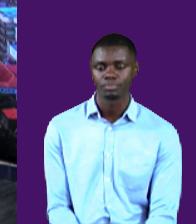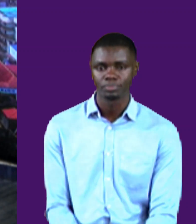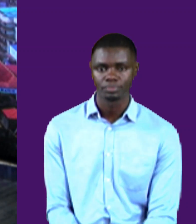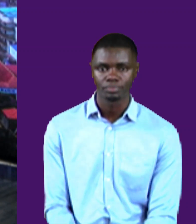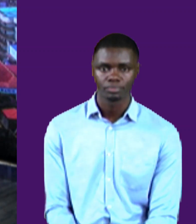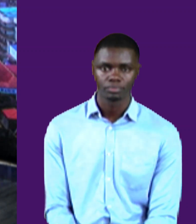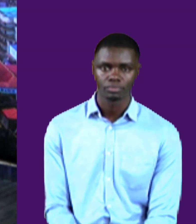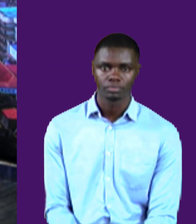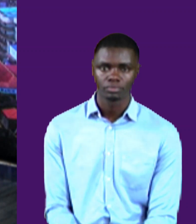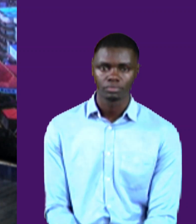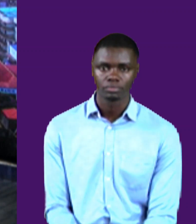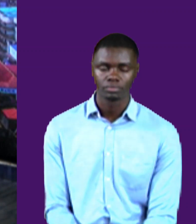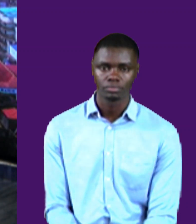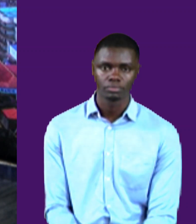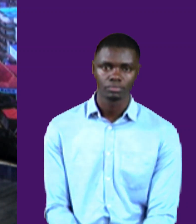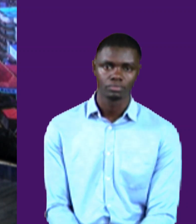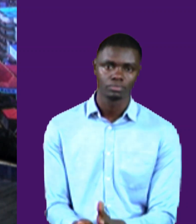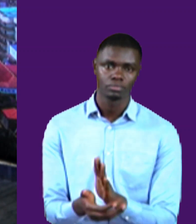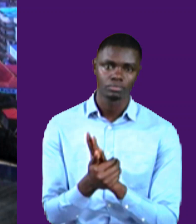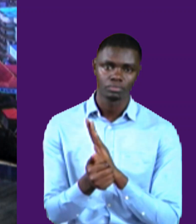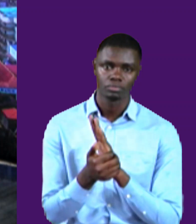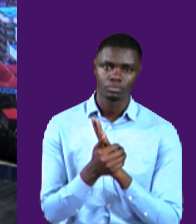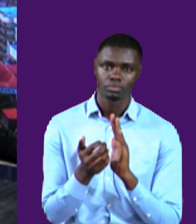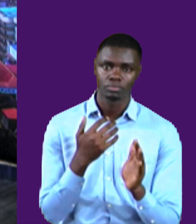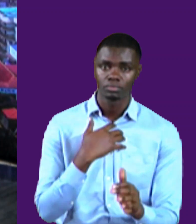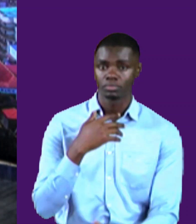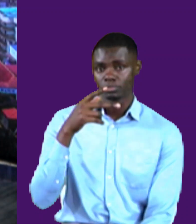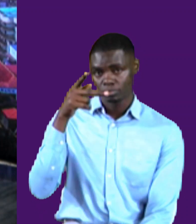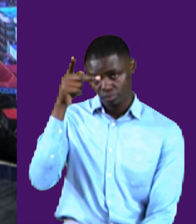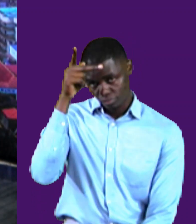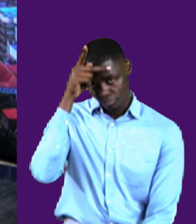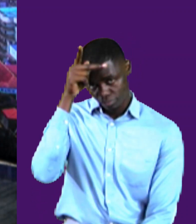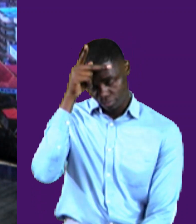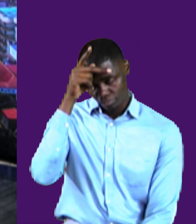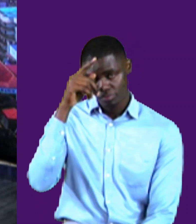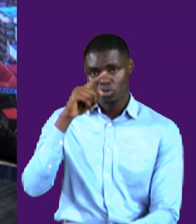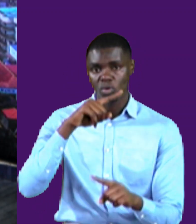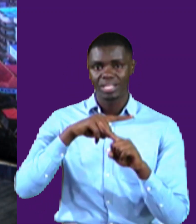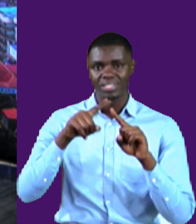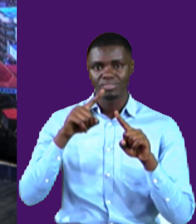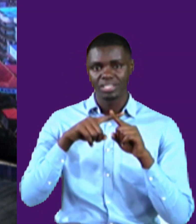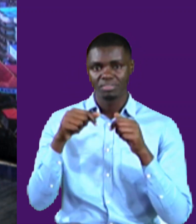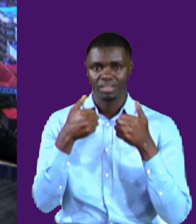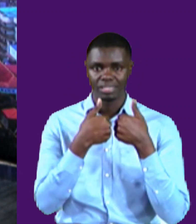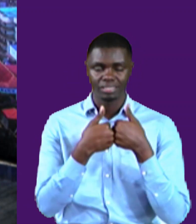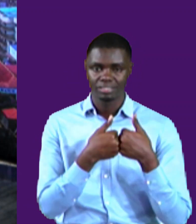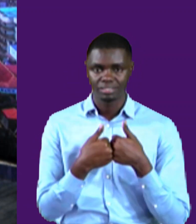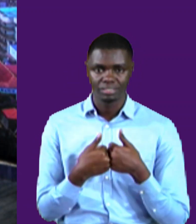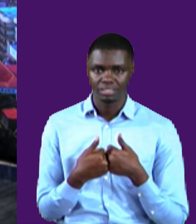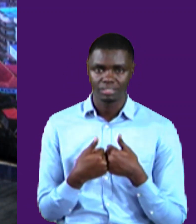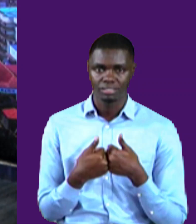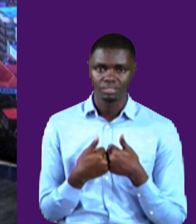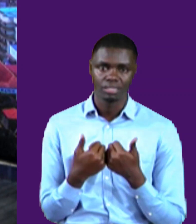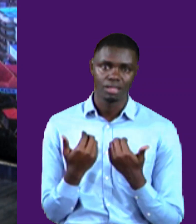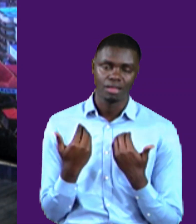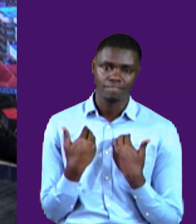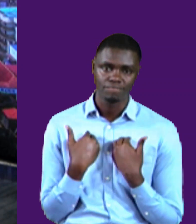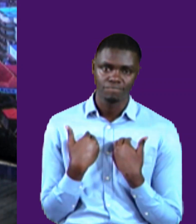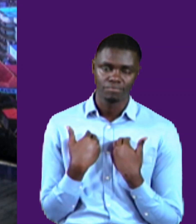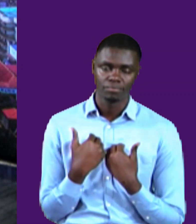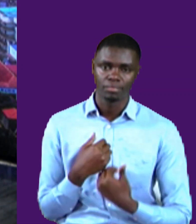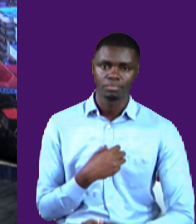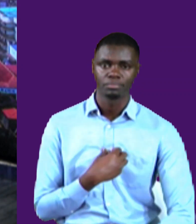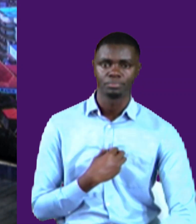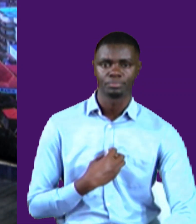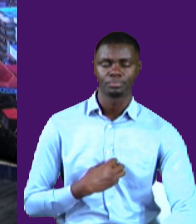those skills and their knowledge. There are several challenges apart from that I've